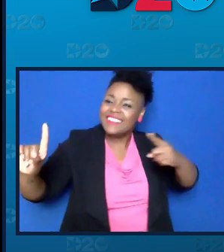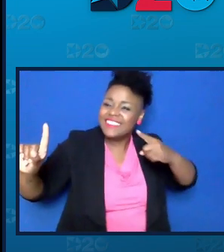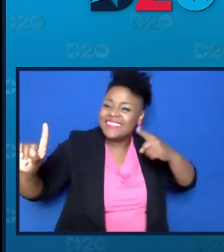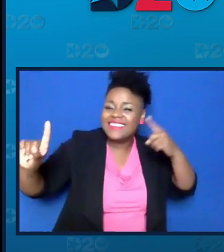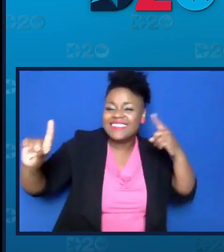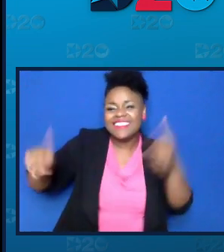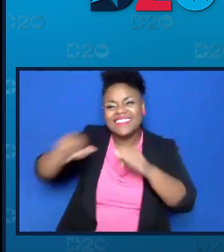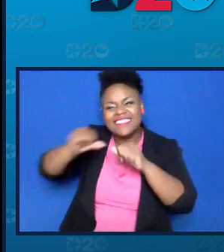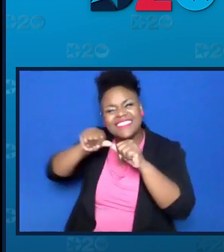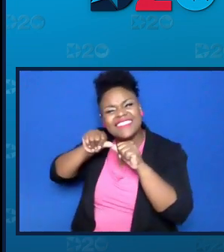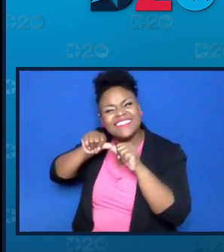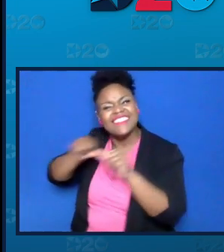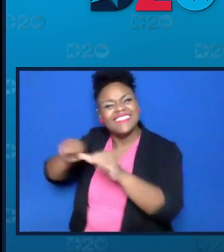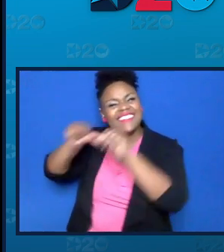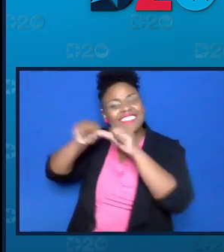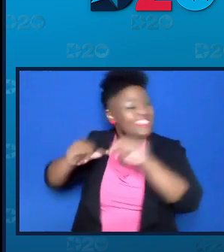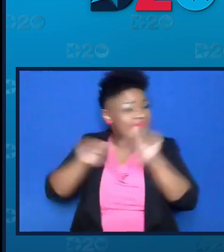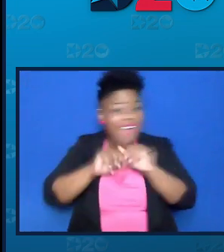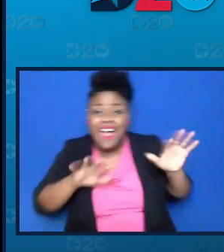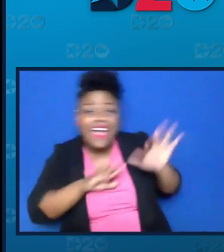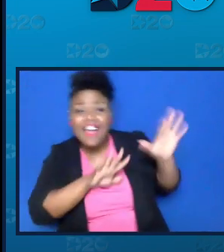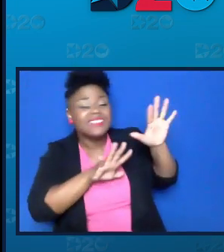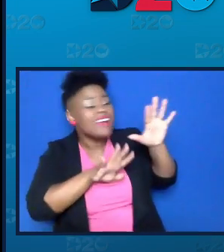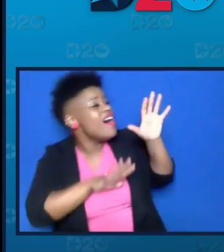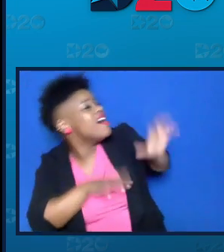mountain top, and one day we'll